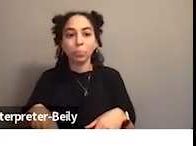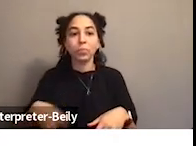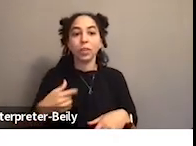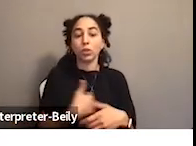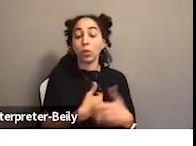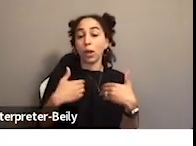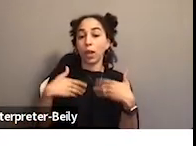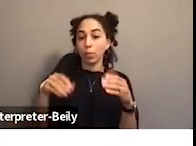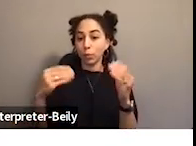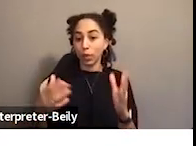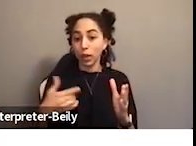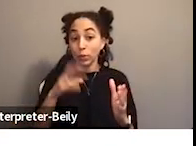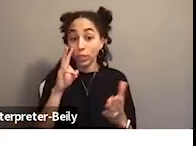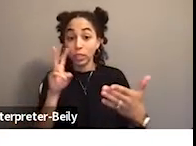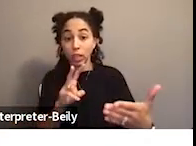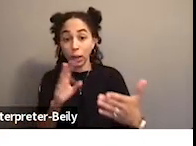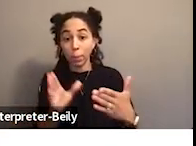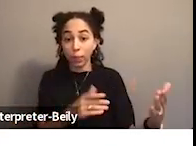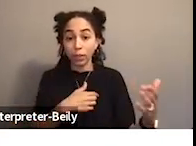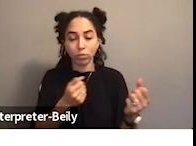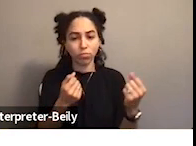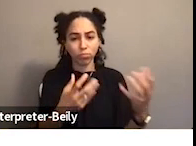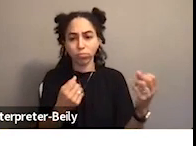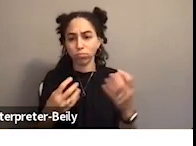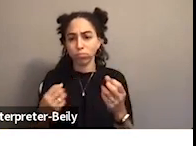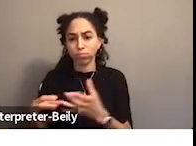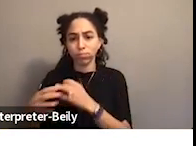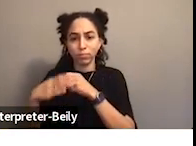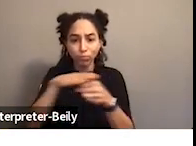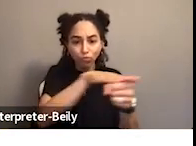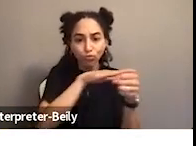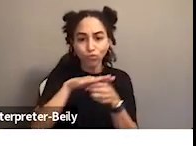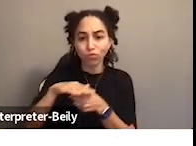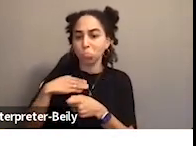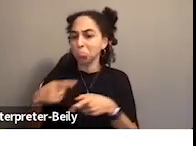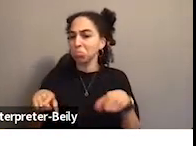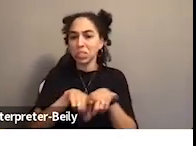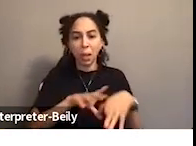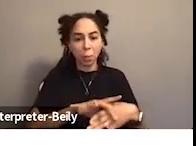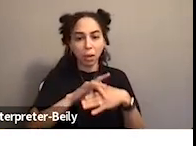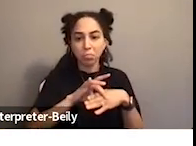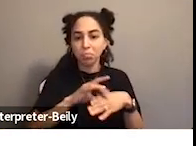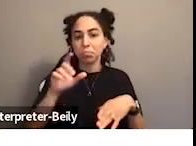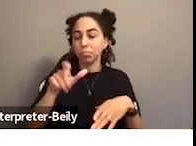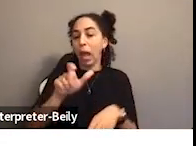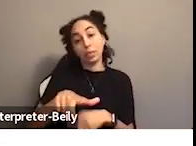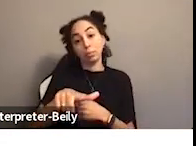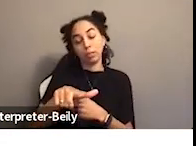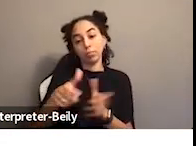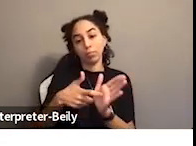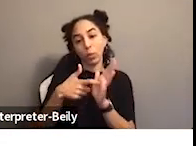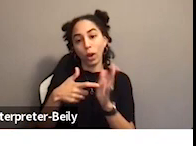have providers who are seeing plans from a multitude of different areas. It's the same content, it's required,